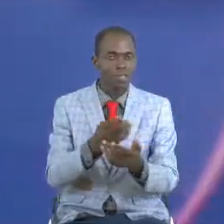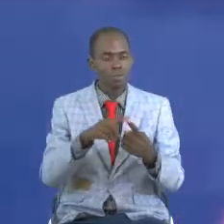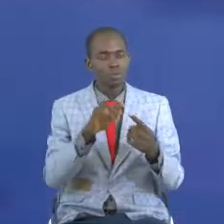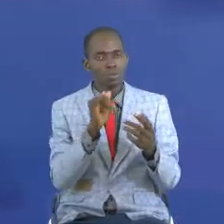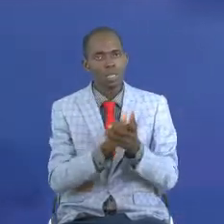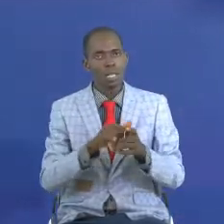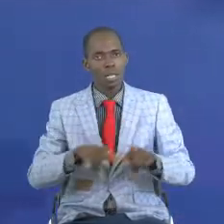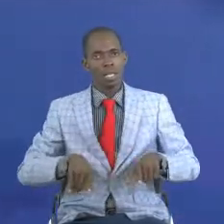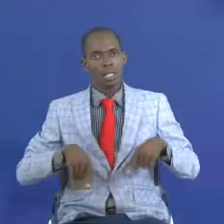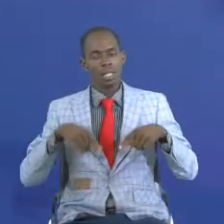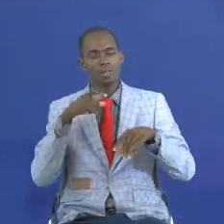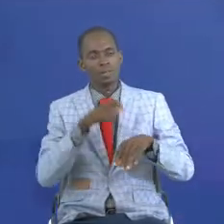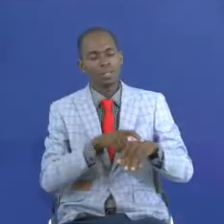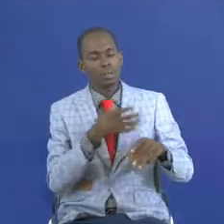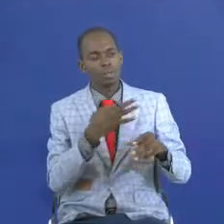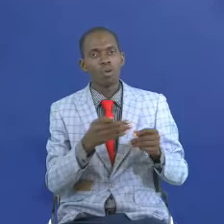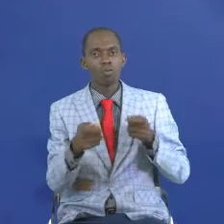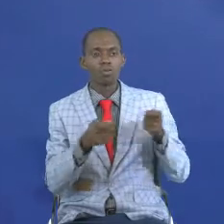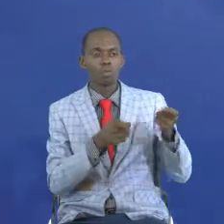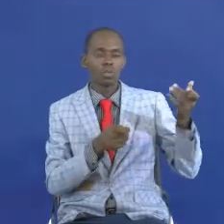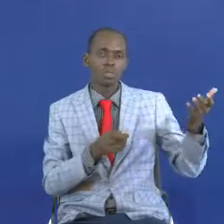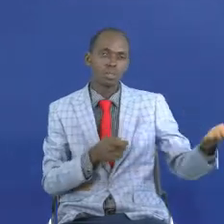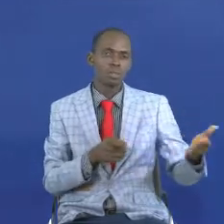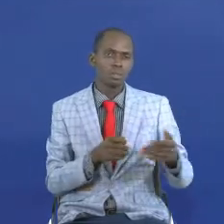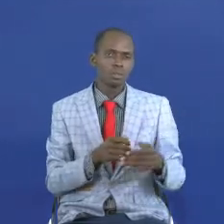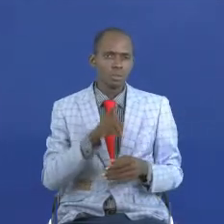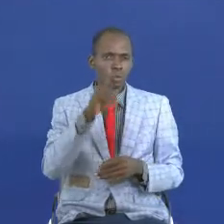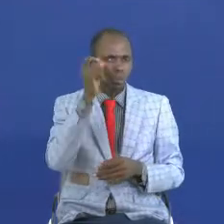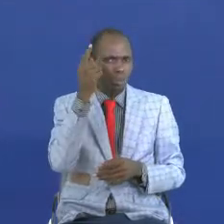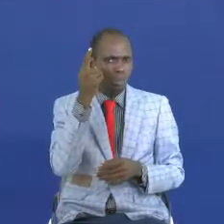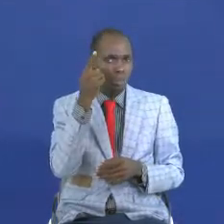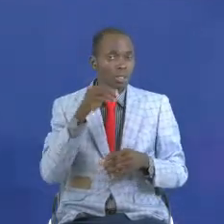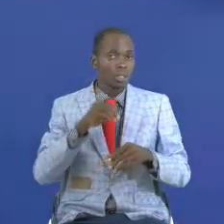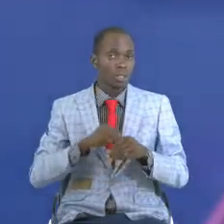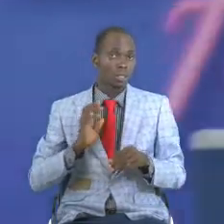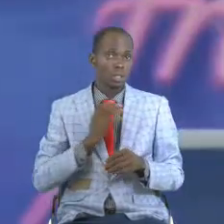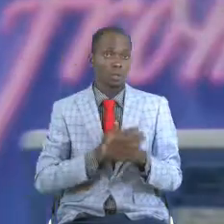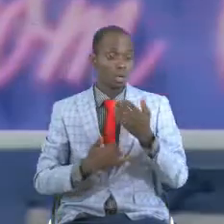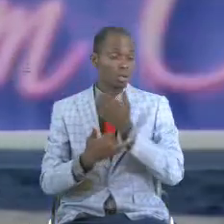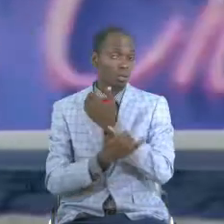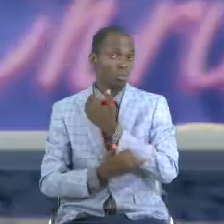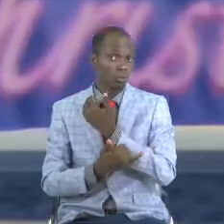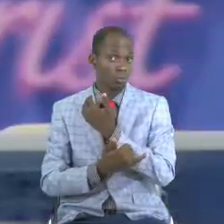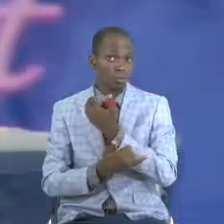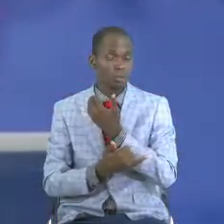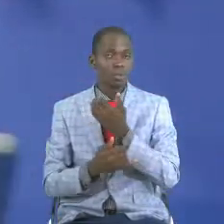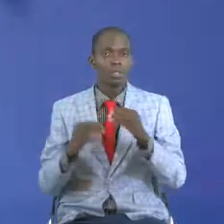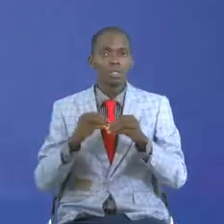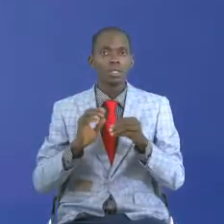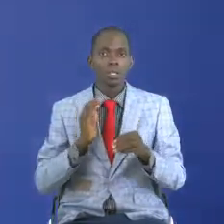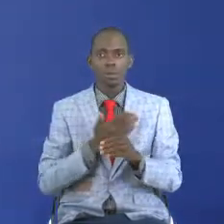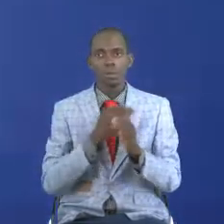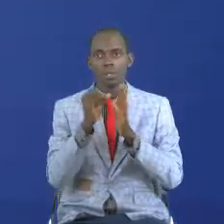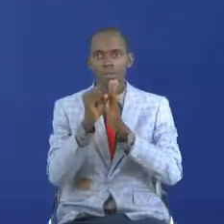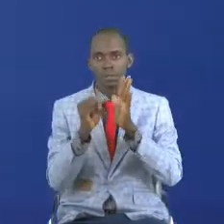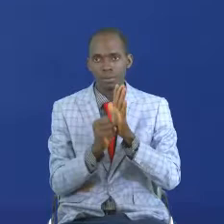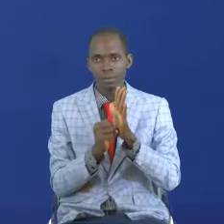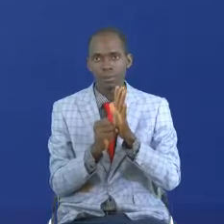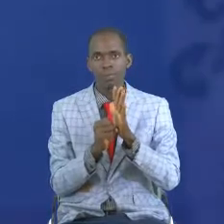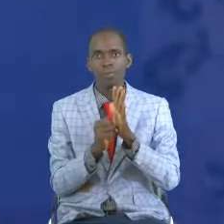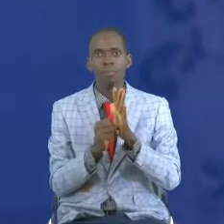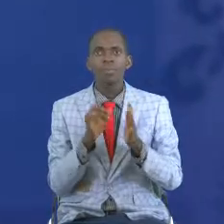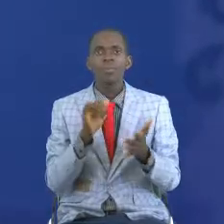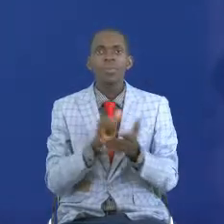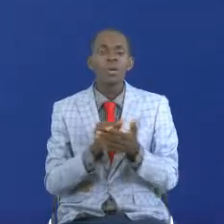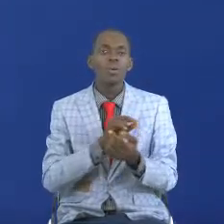of dominion. You understand, in our country, you understand, in our state, that